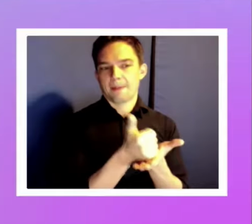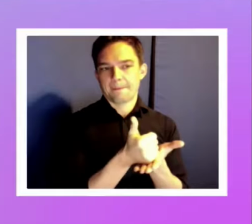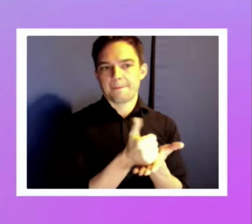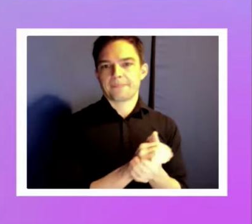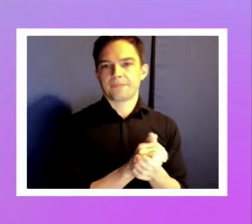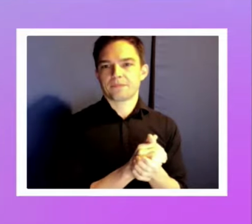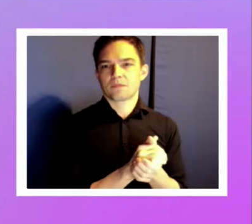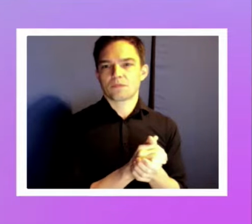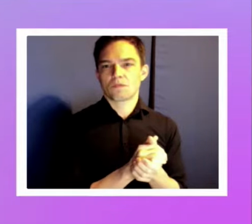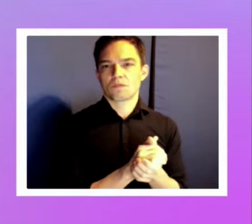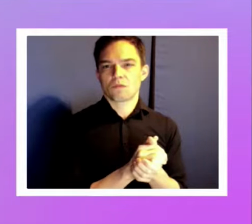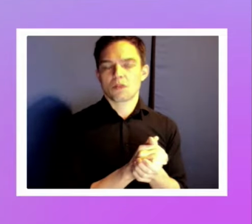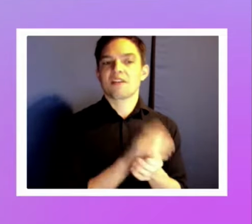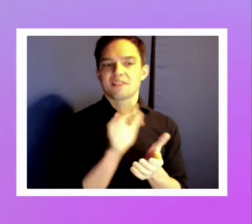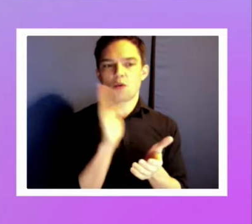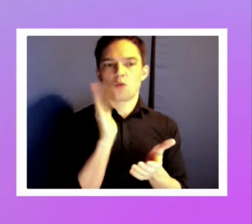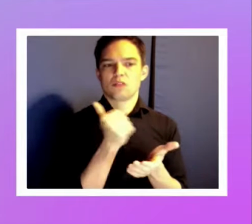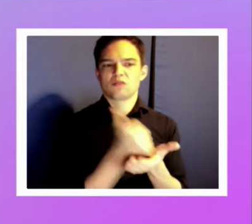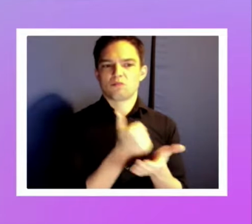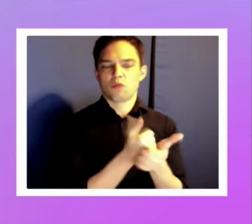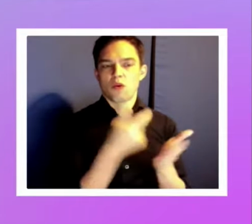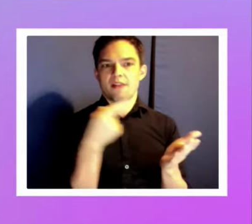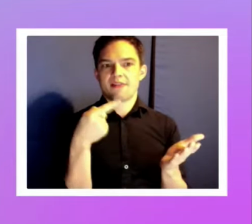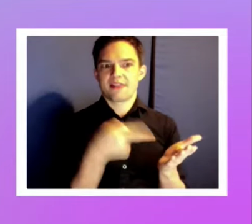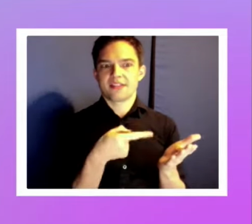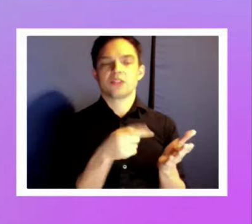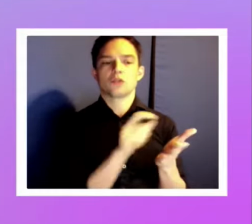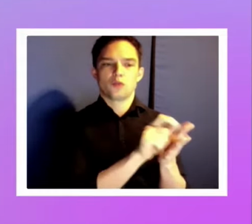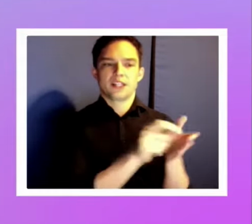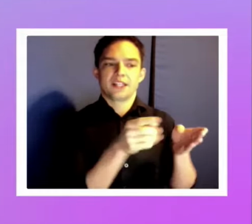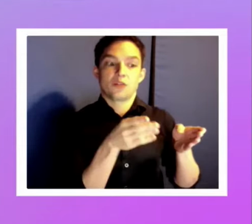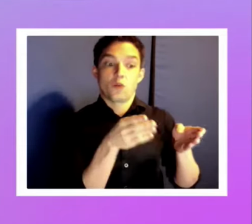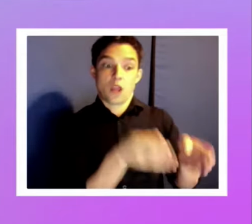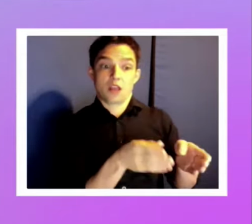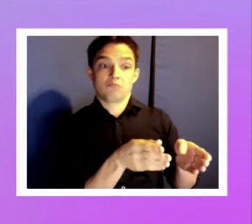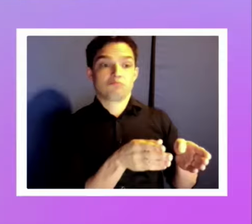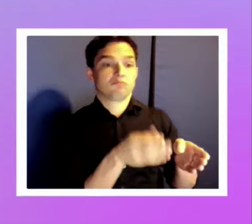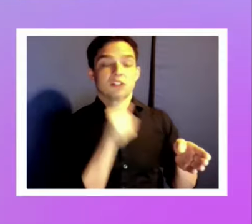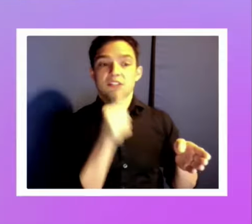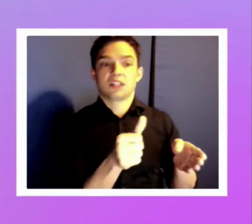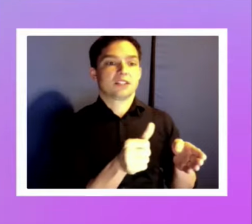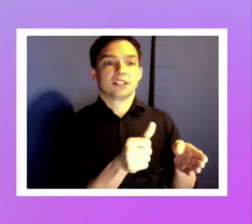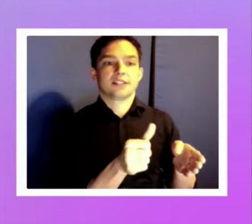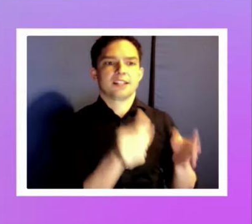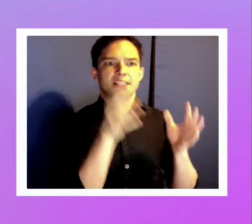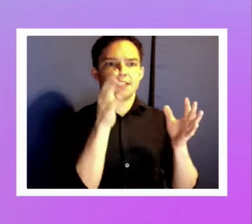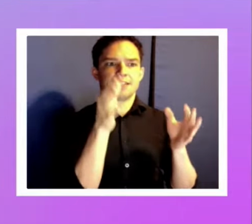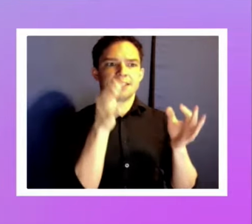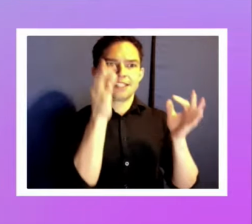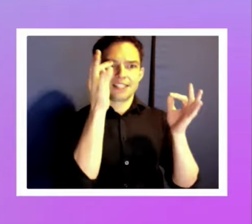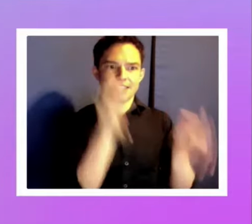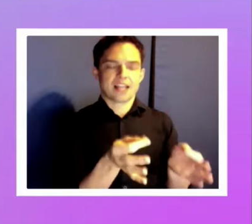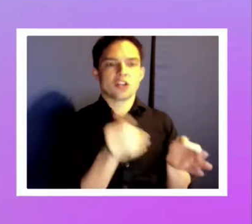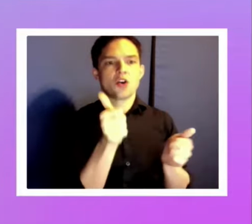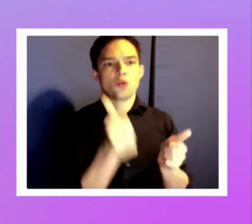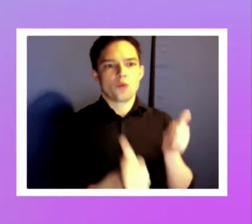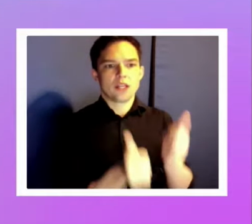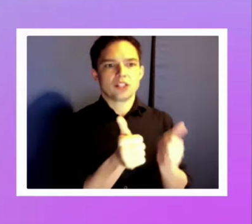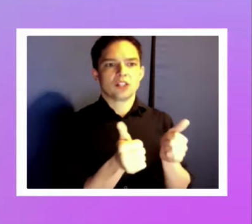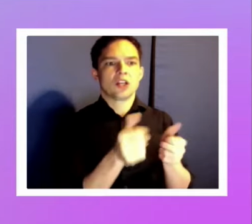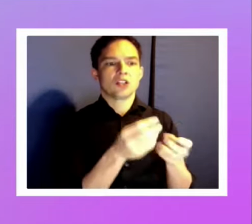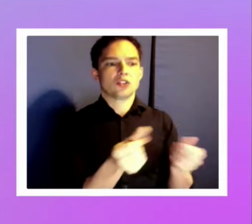They will support this, so they're written in a way that doesn't prescribe which one of those solutions to take. Falas